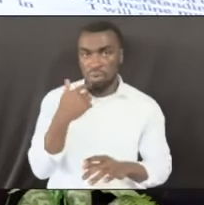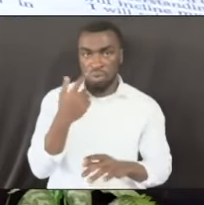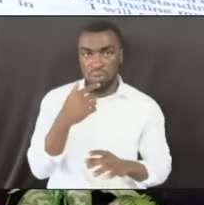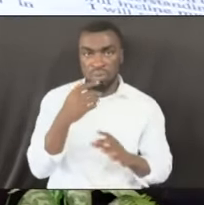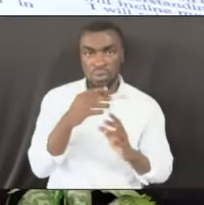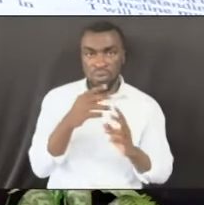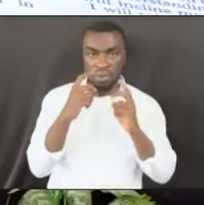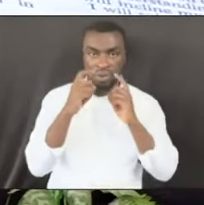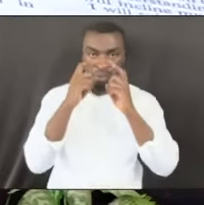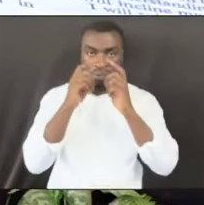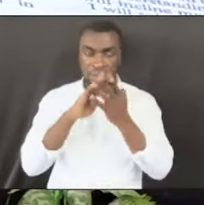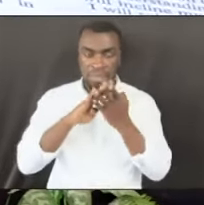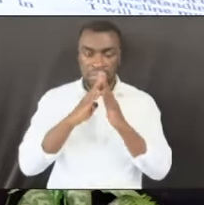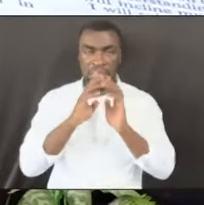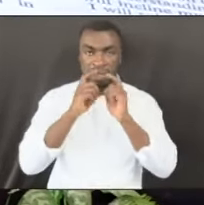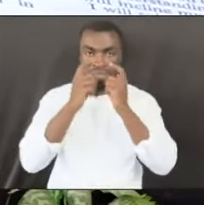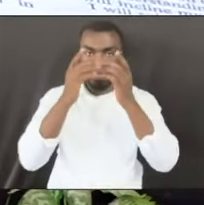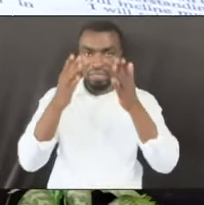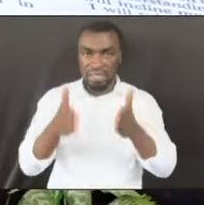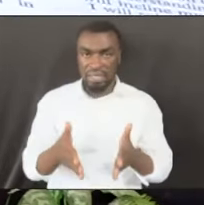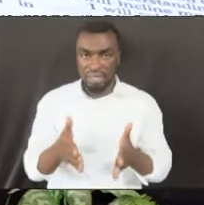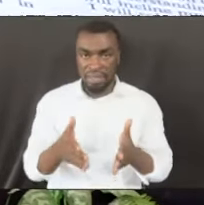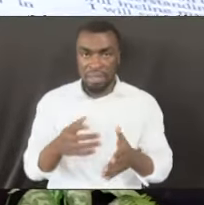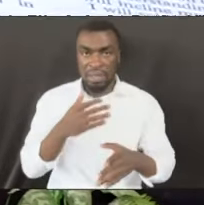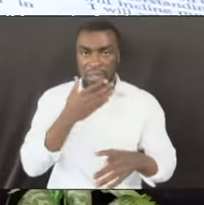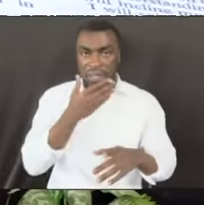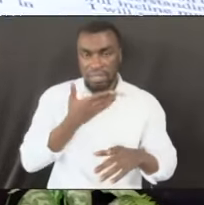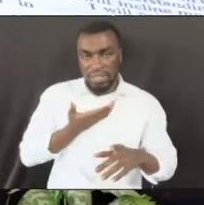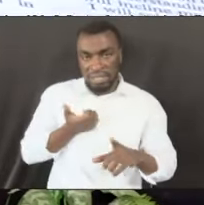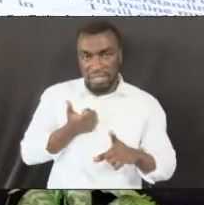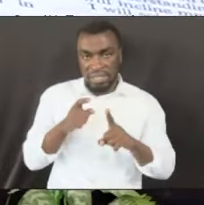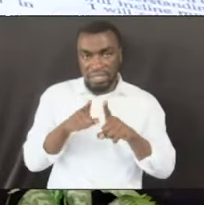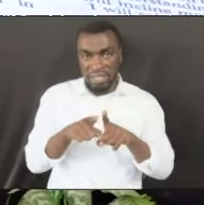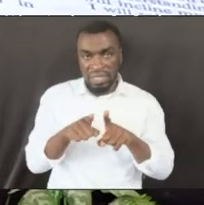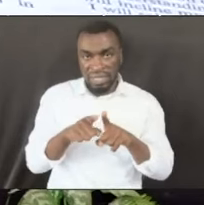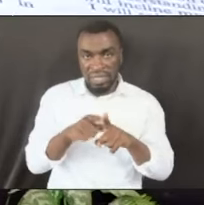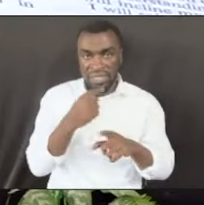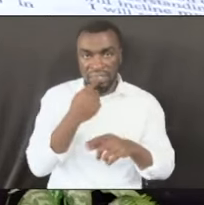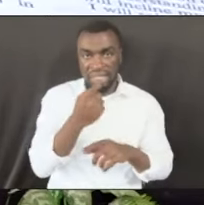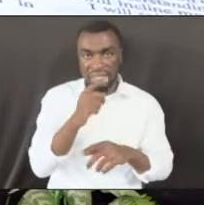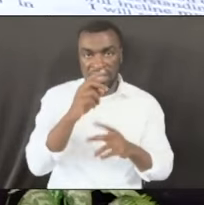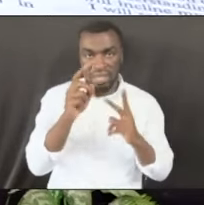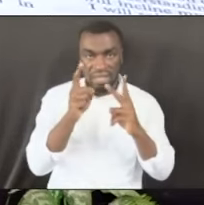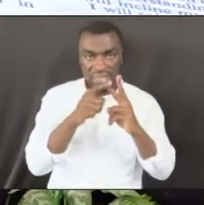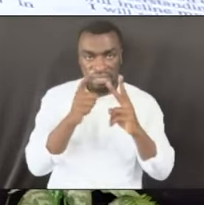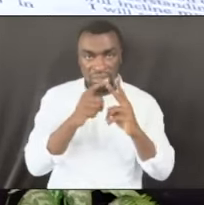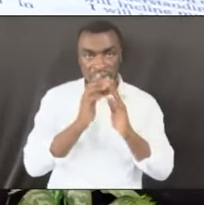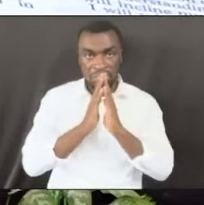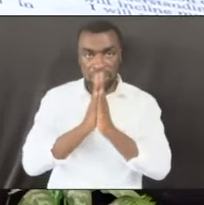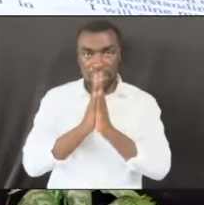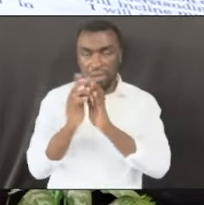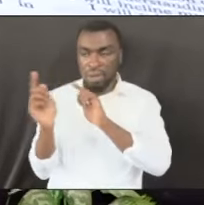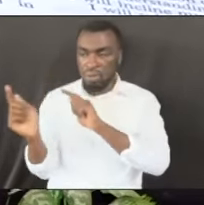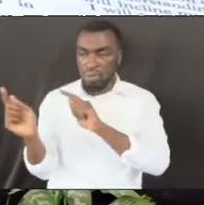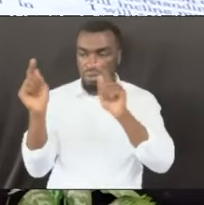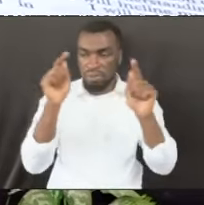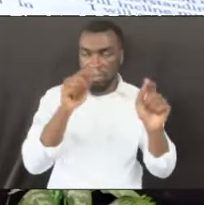My sister tells me the second one was more of crying to God. They wept. They shed